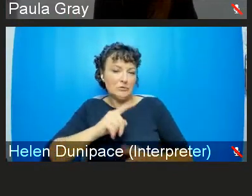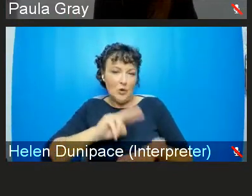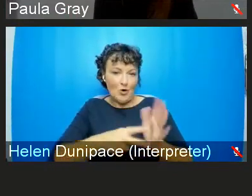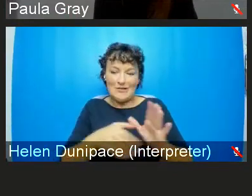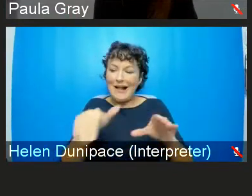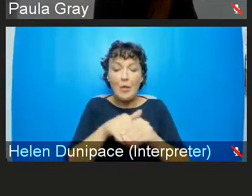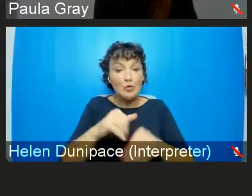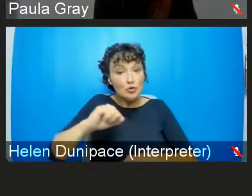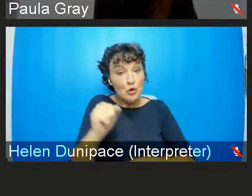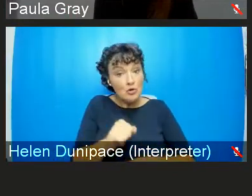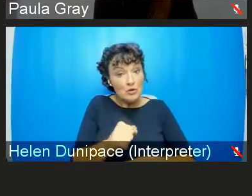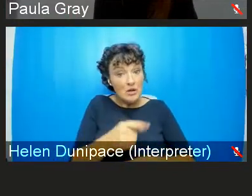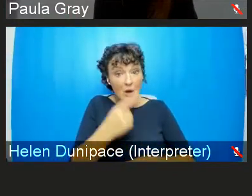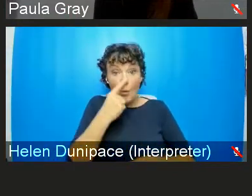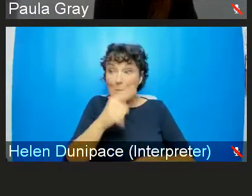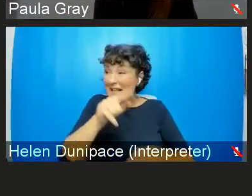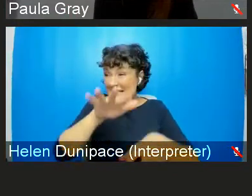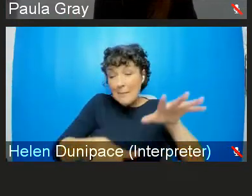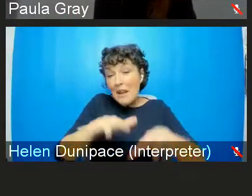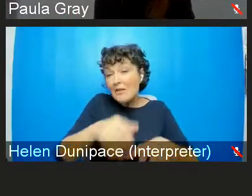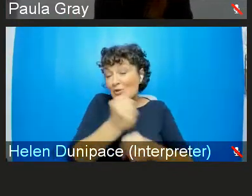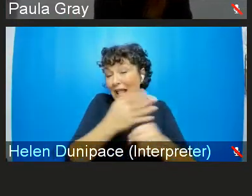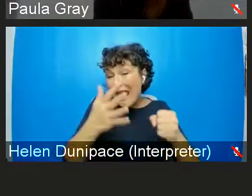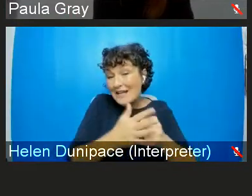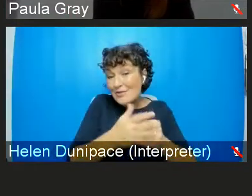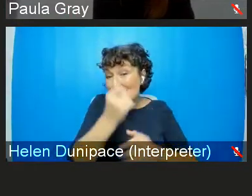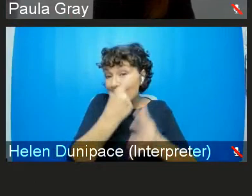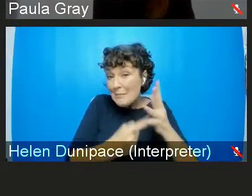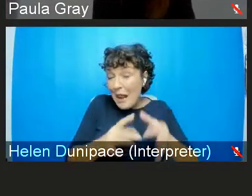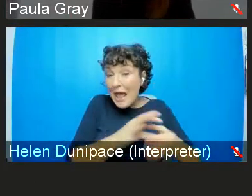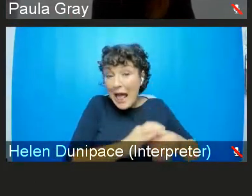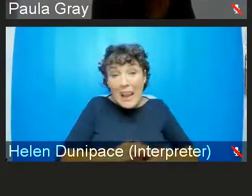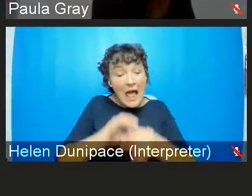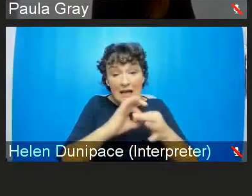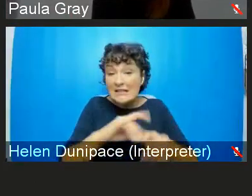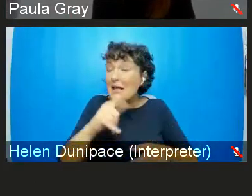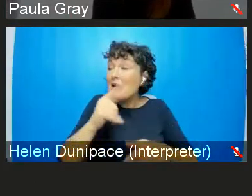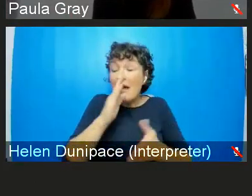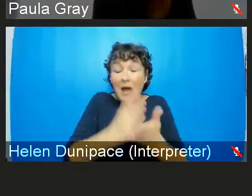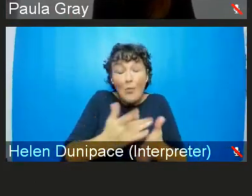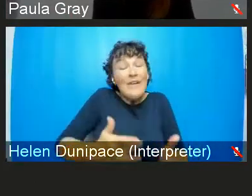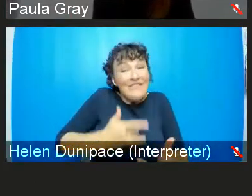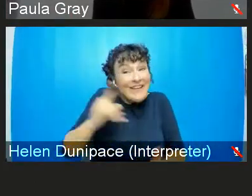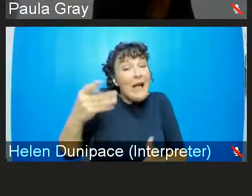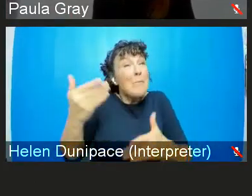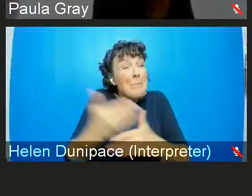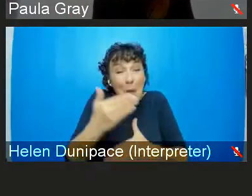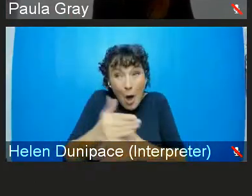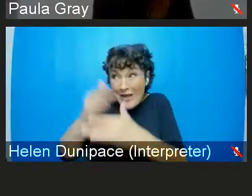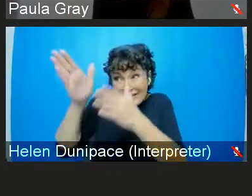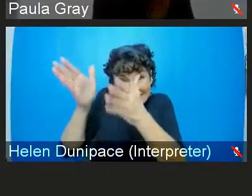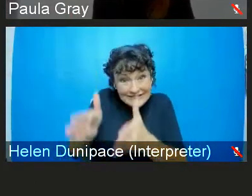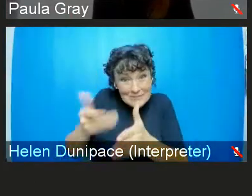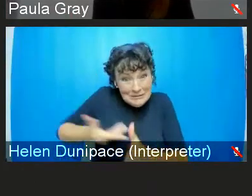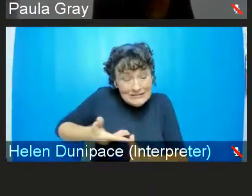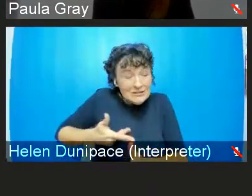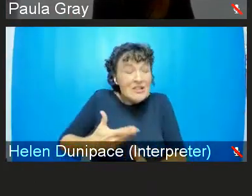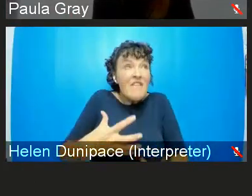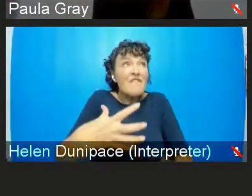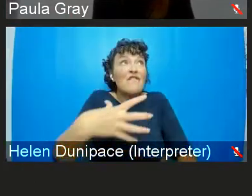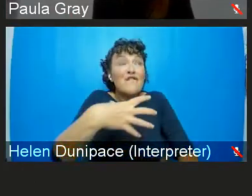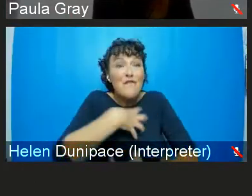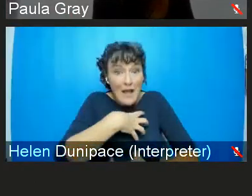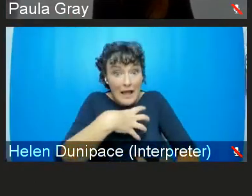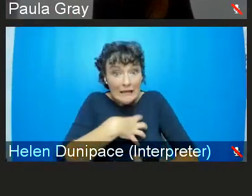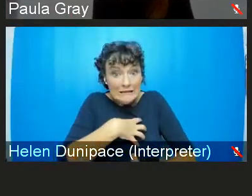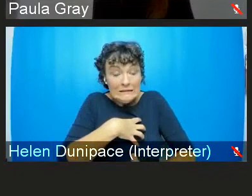to the Glasgow Disability Alliance, employers are just scared of getting it wrong. It's there's this perception that